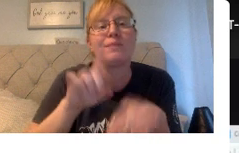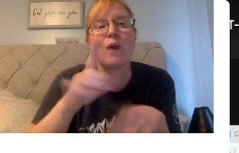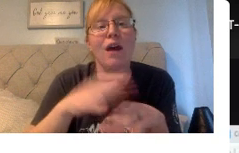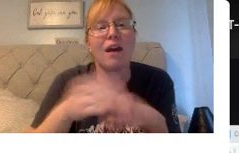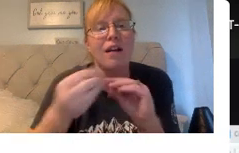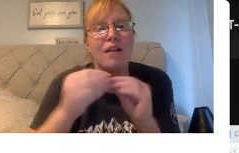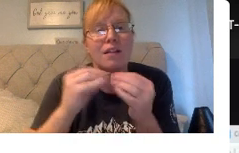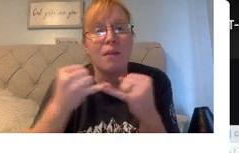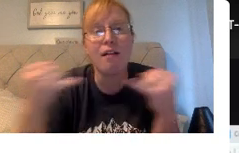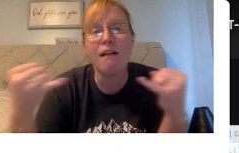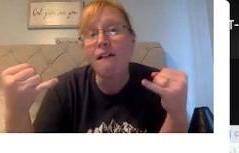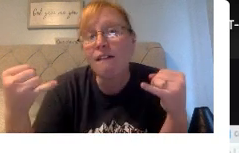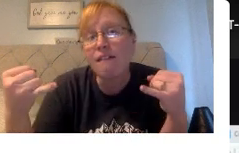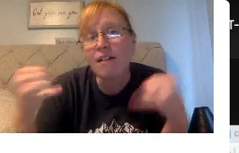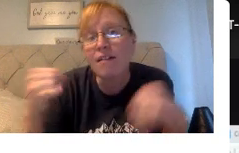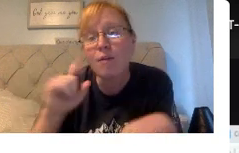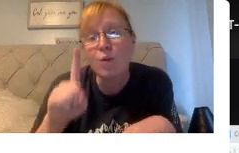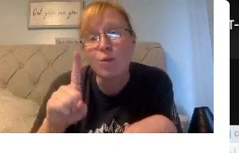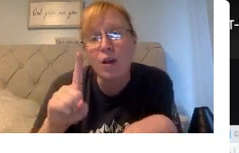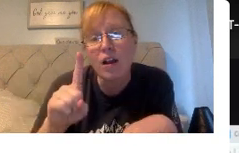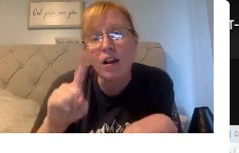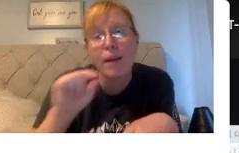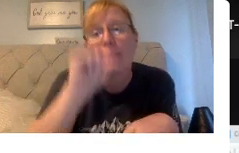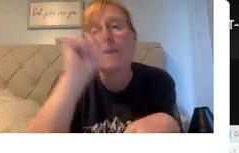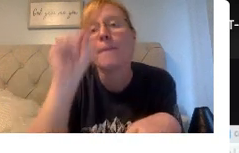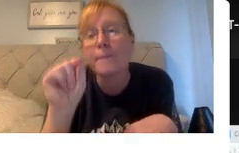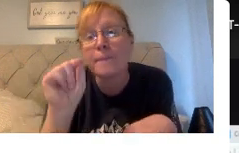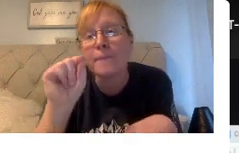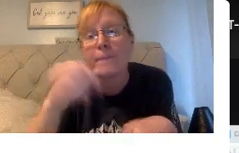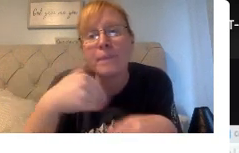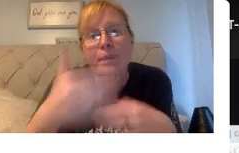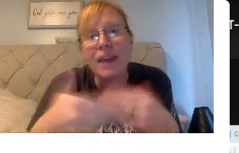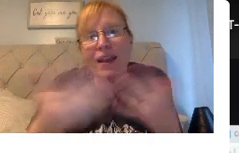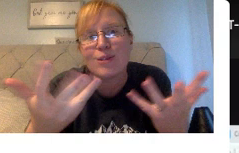line. 1. What number is that?